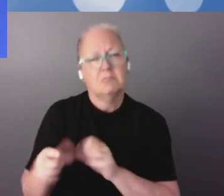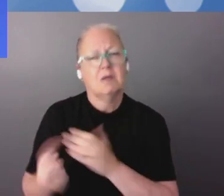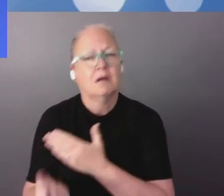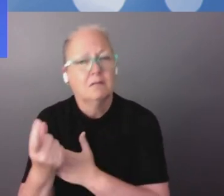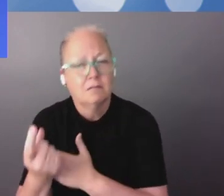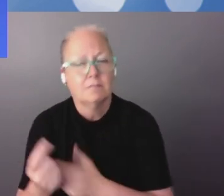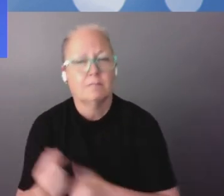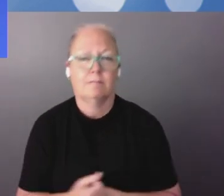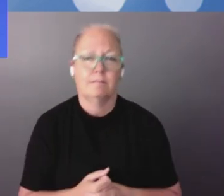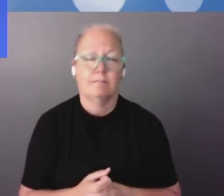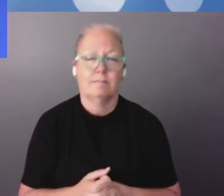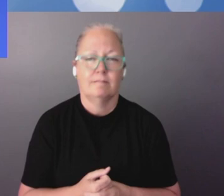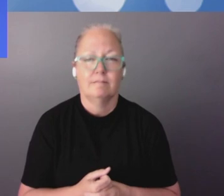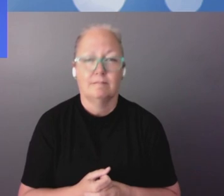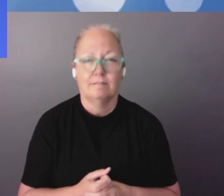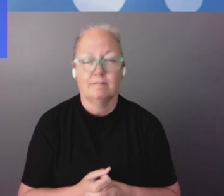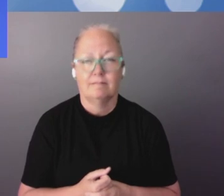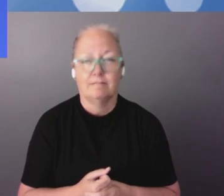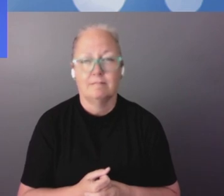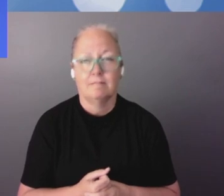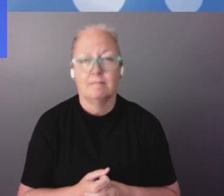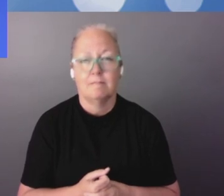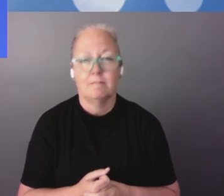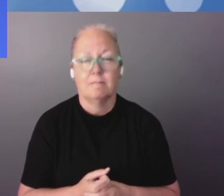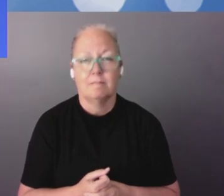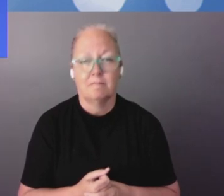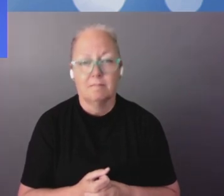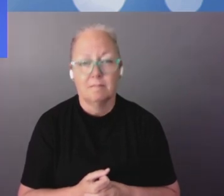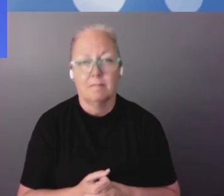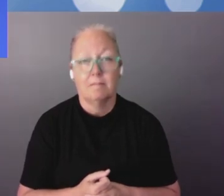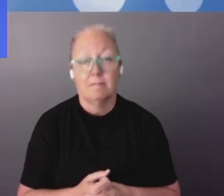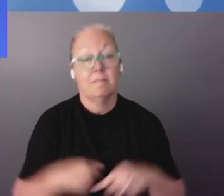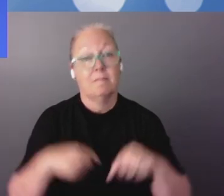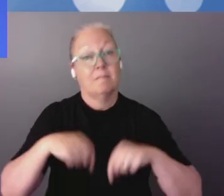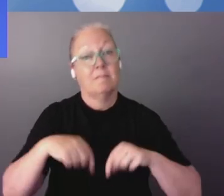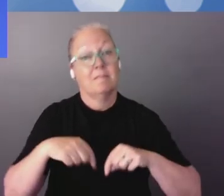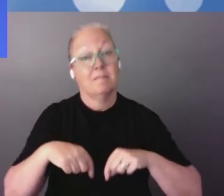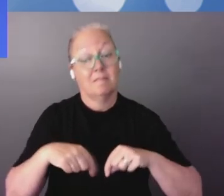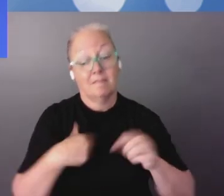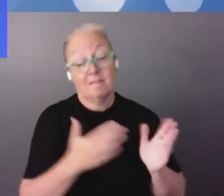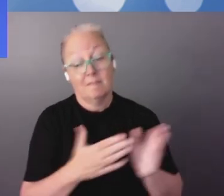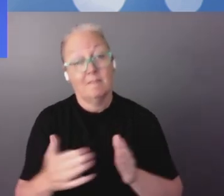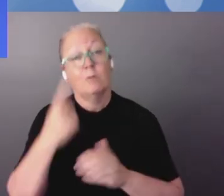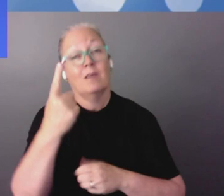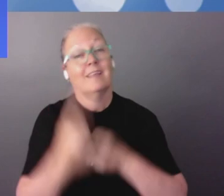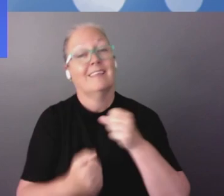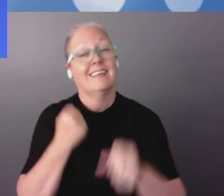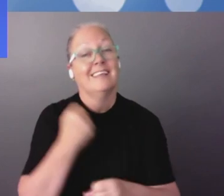This edition is organized 1 year after the previous edition, which was canceled